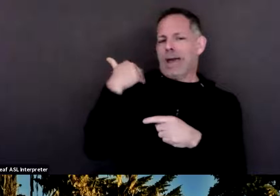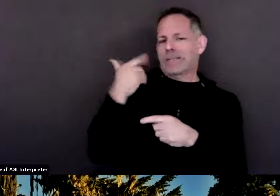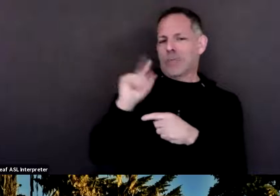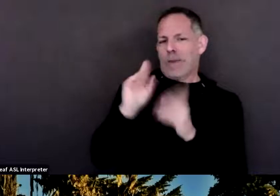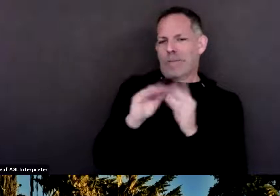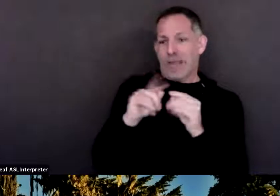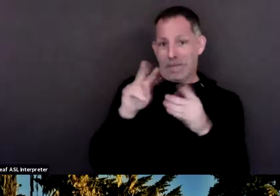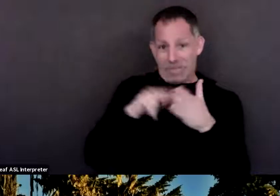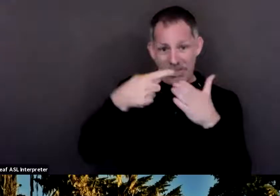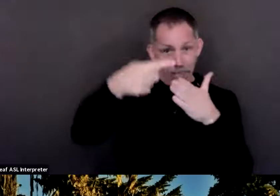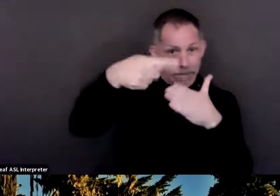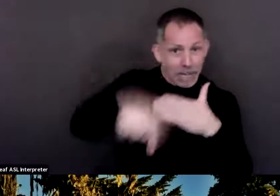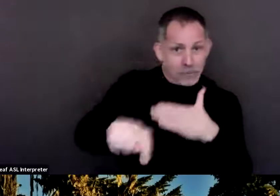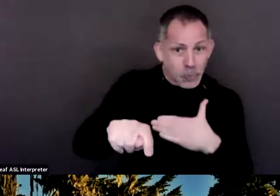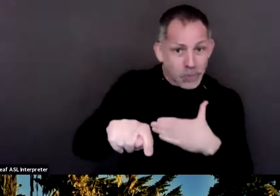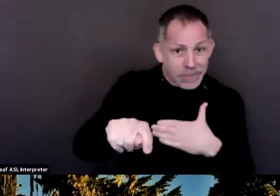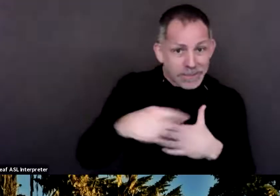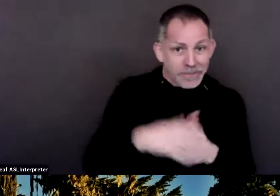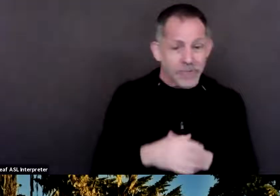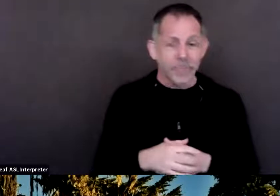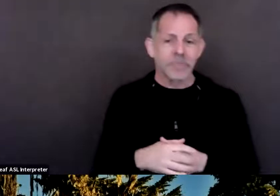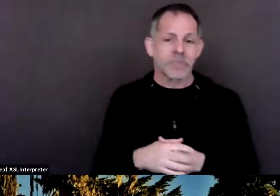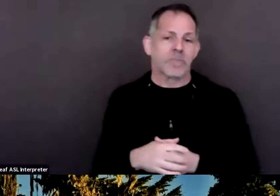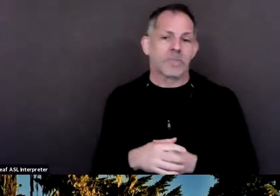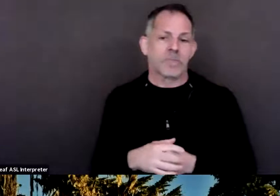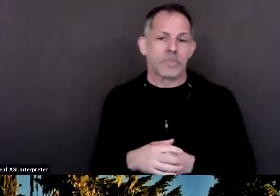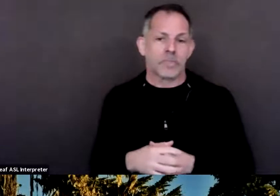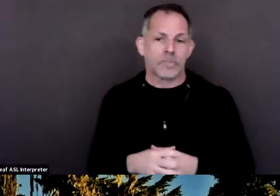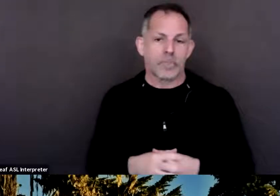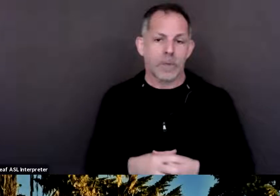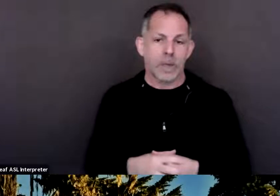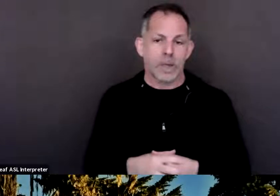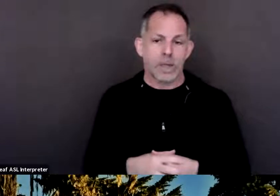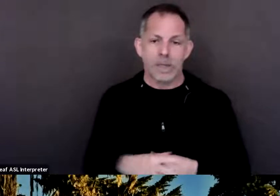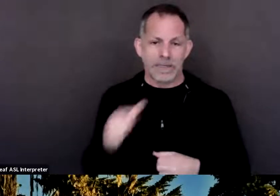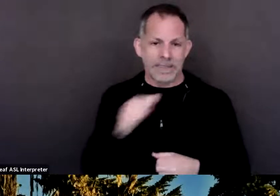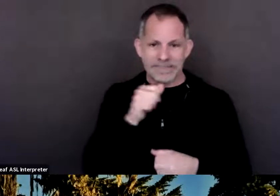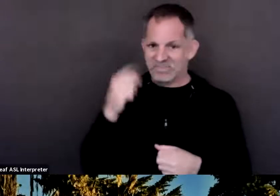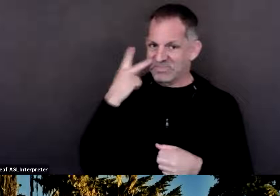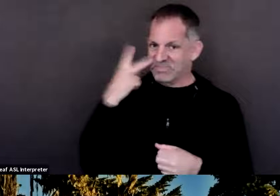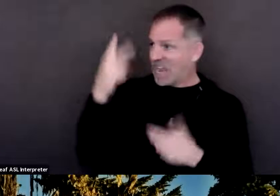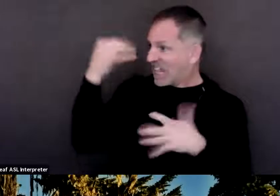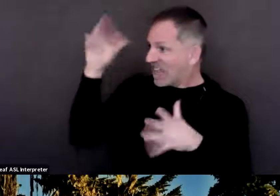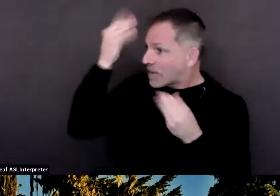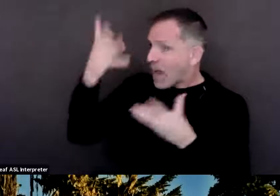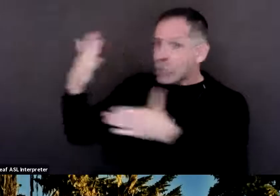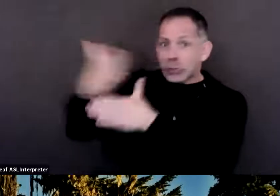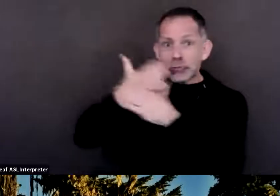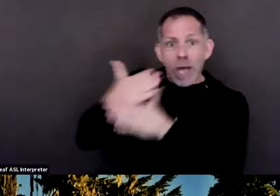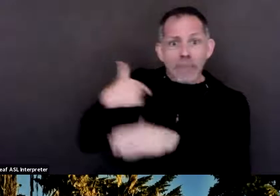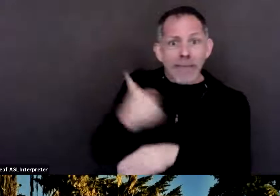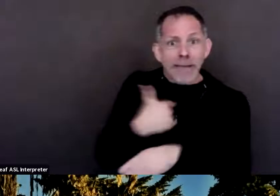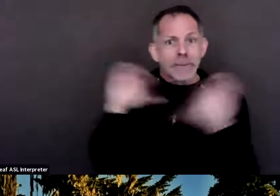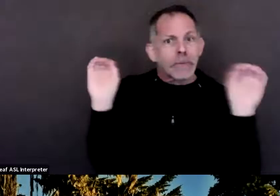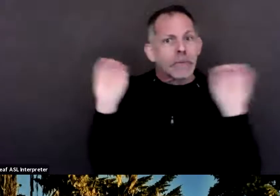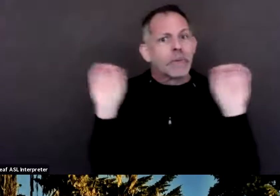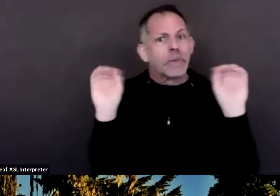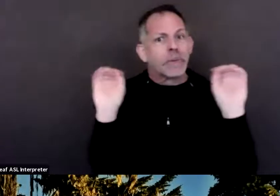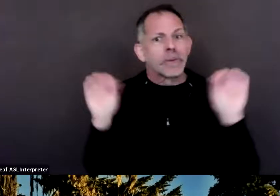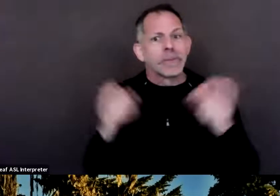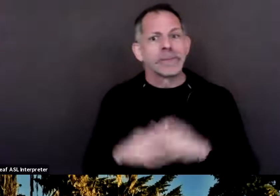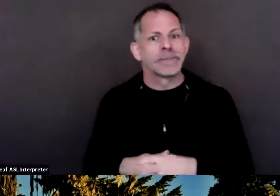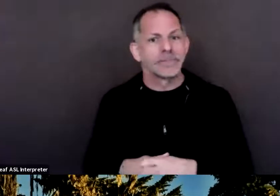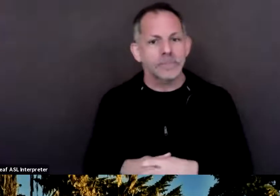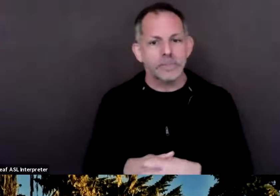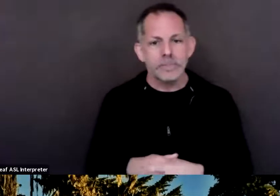this in terms of updated or interim guidelines or further, for a sort of a